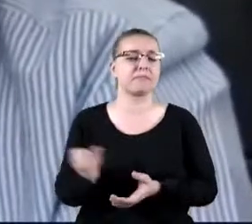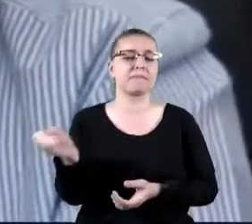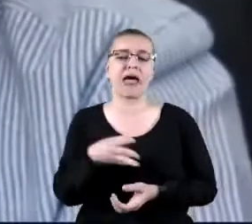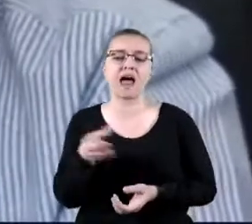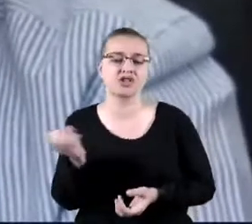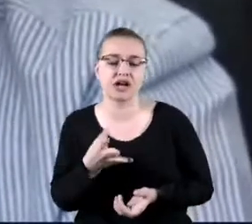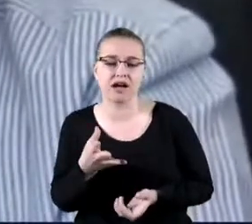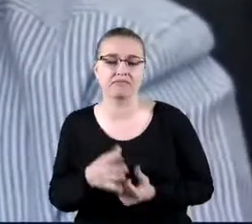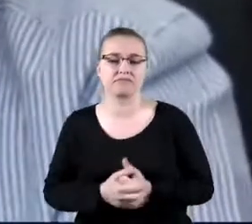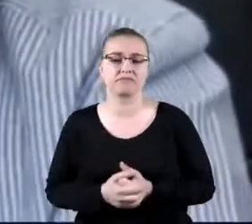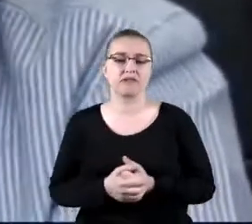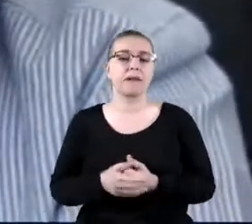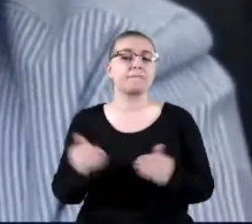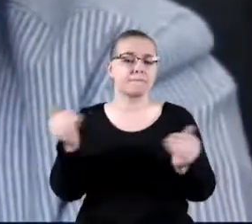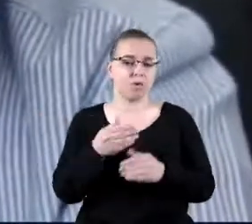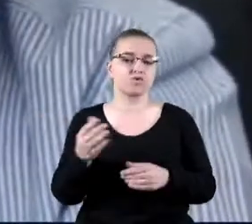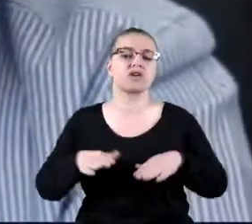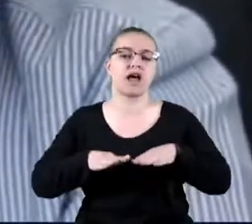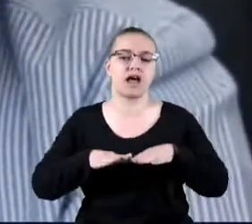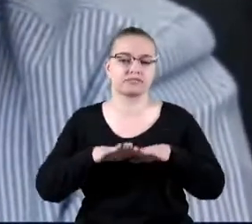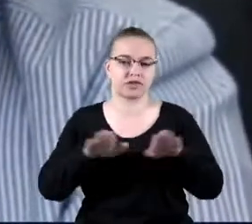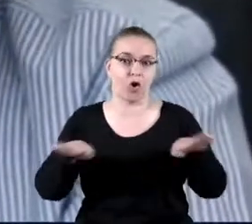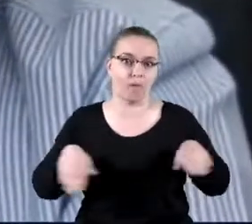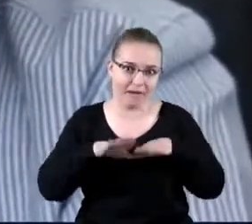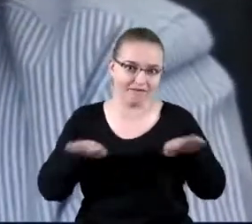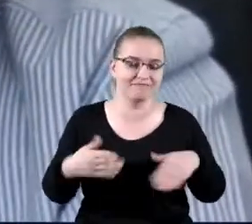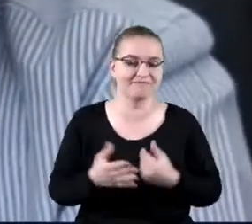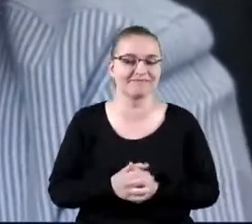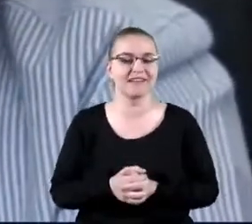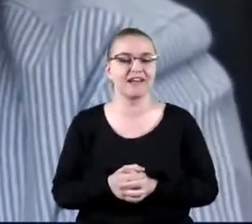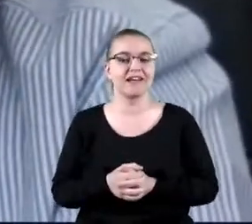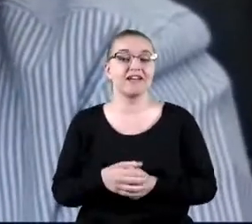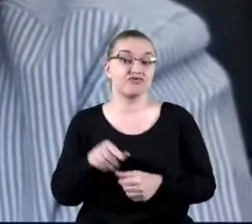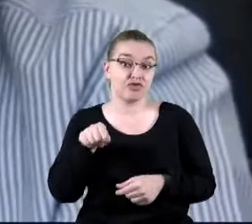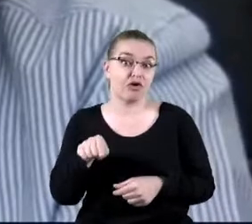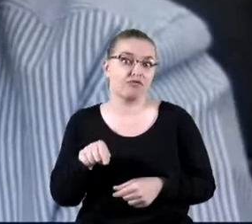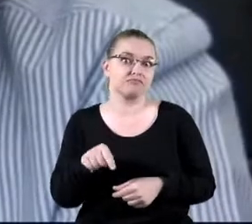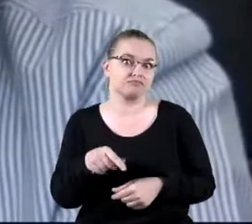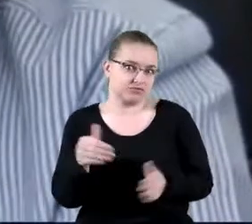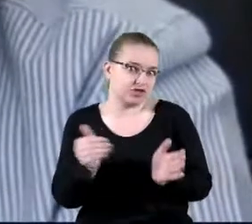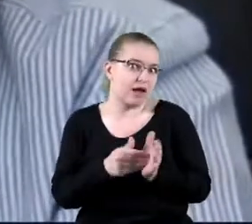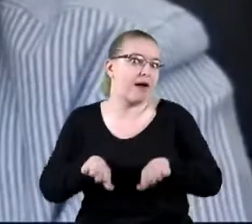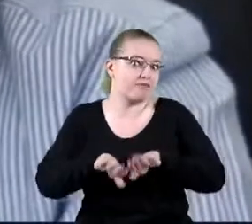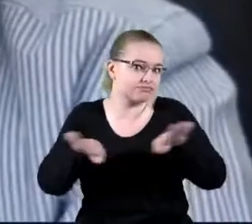not polluted. These are beaches where you can bathe.